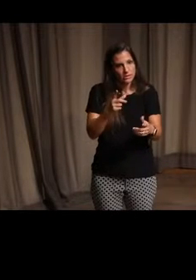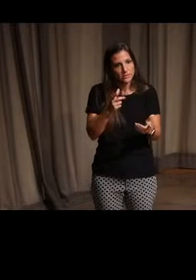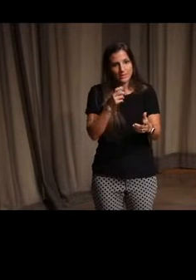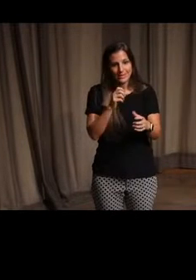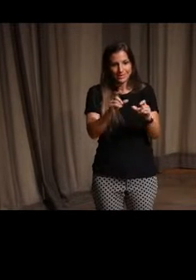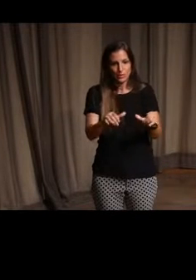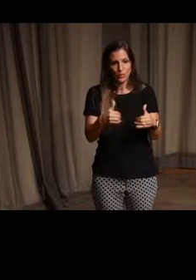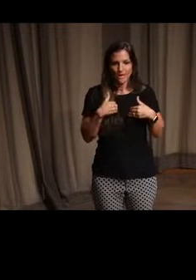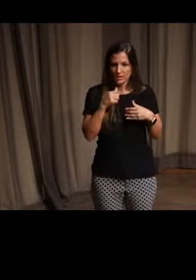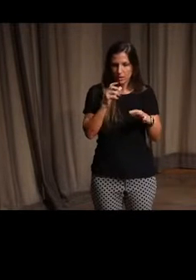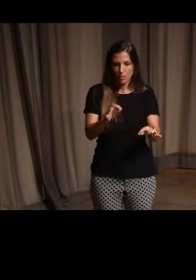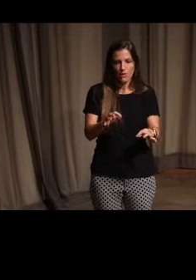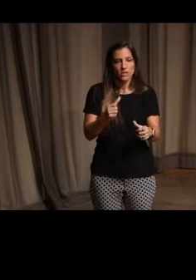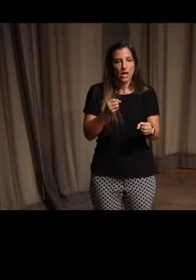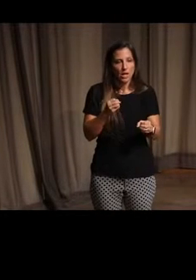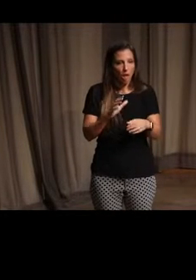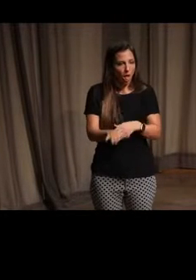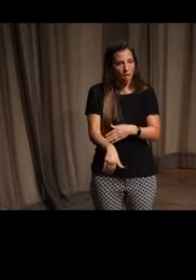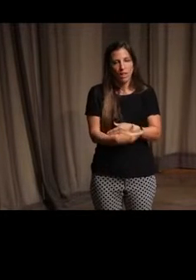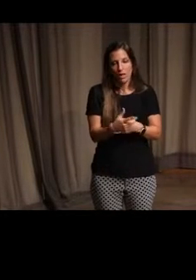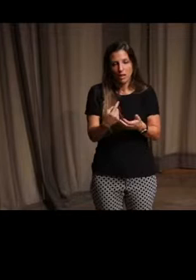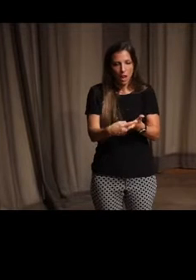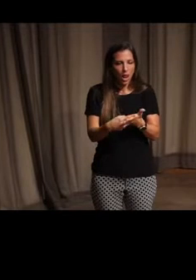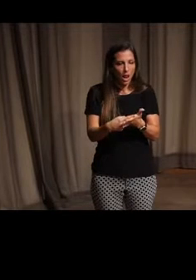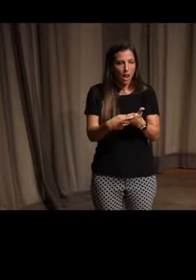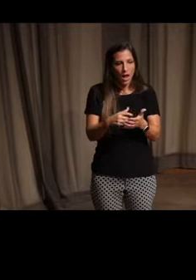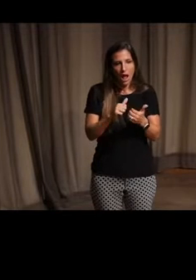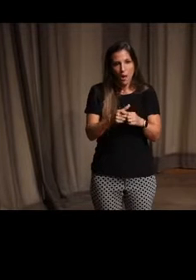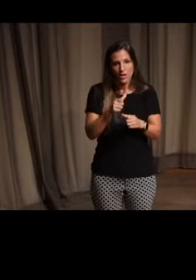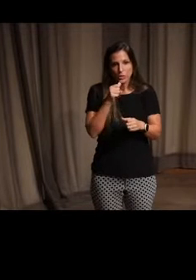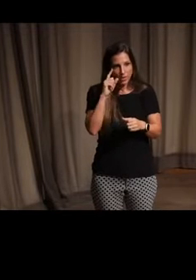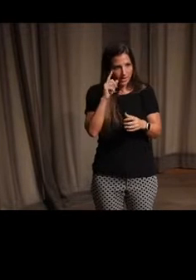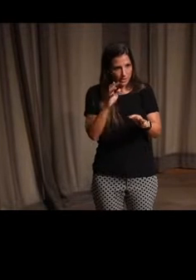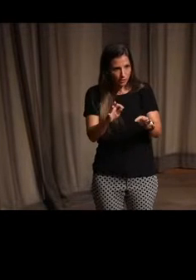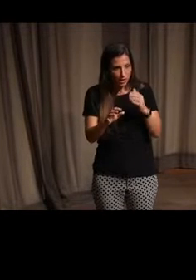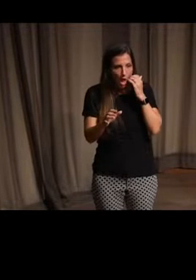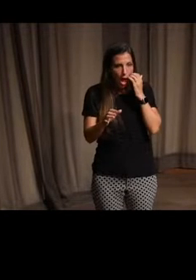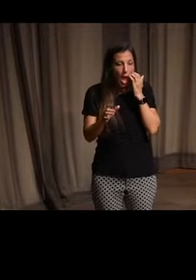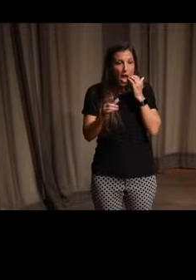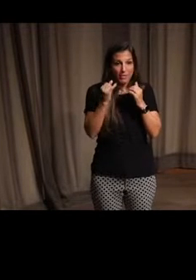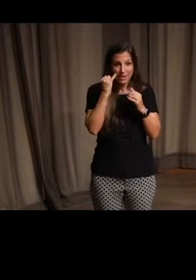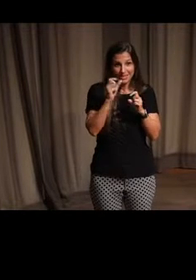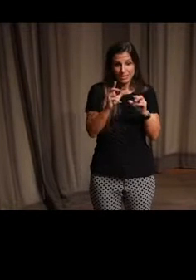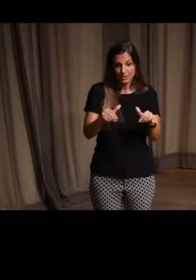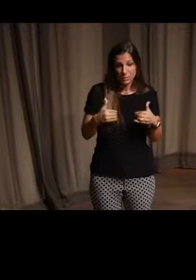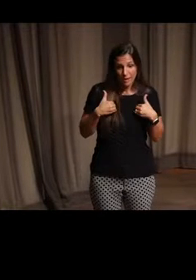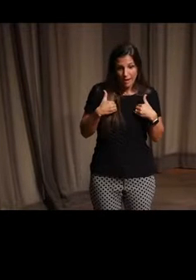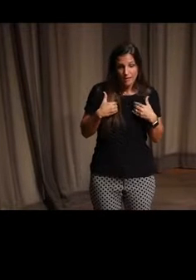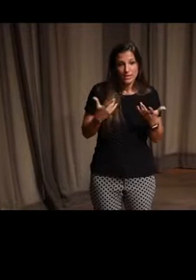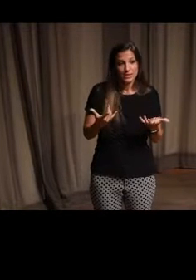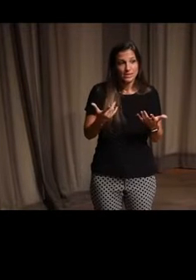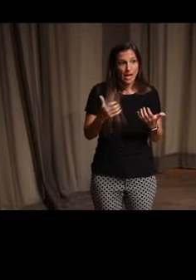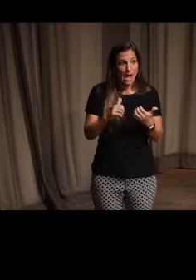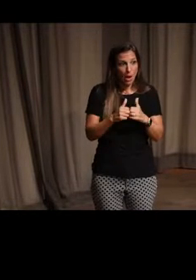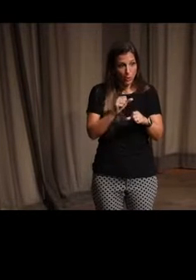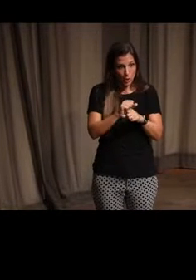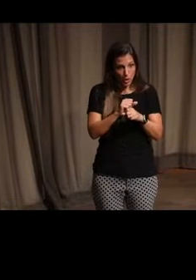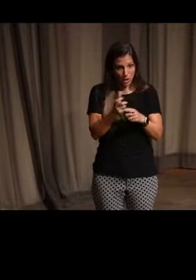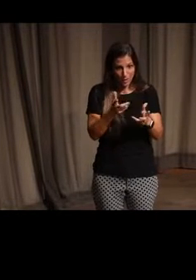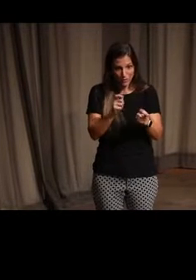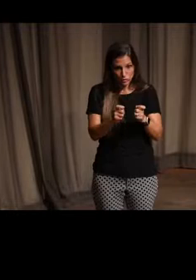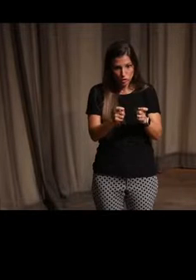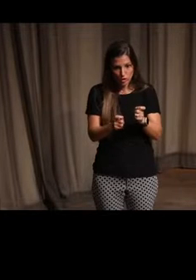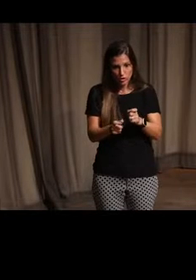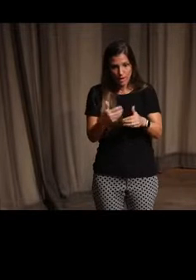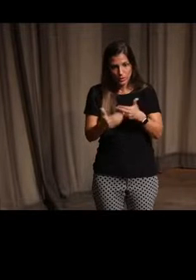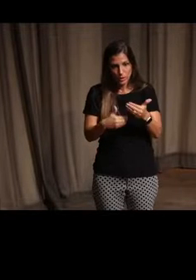not perfect. And I could sit here all night and tell you about how I don't think it's perfect. But if it's a system that we have, it's the system that we have to work with and change